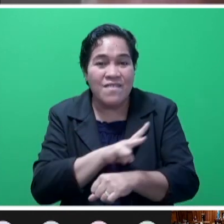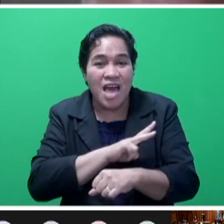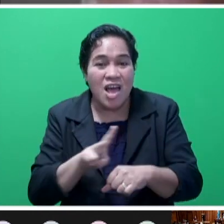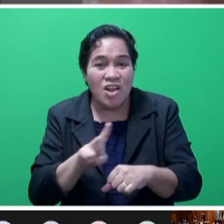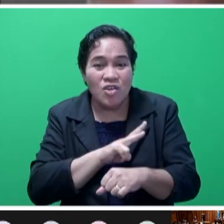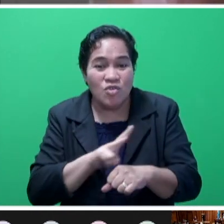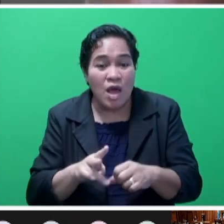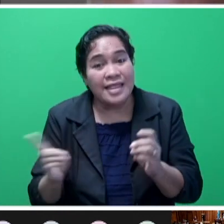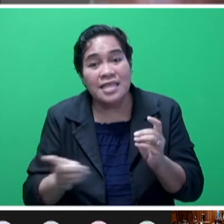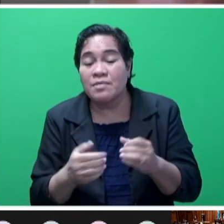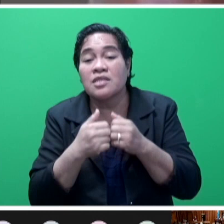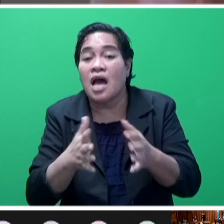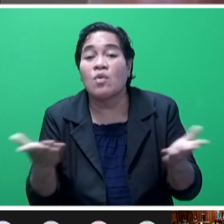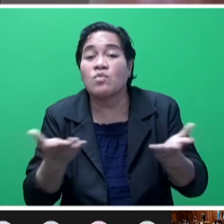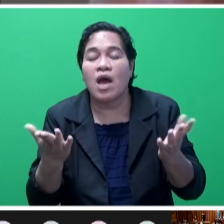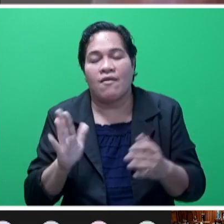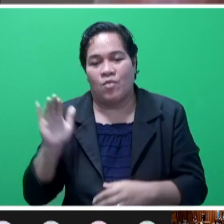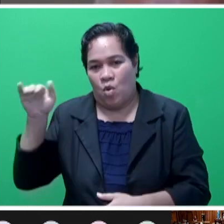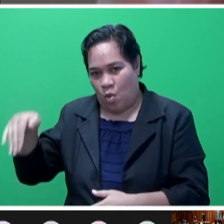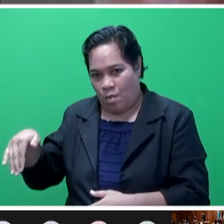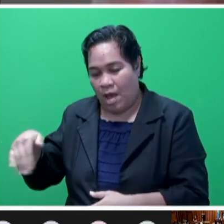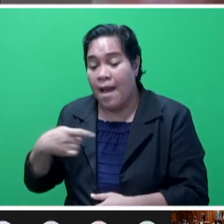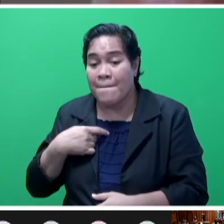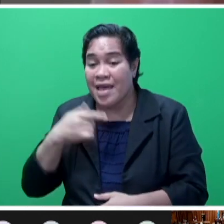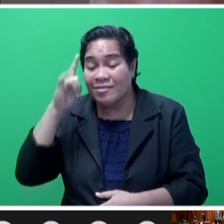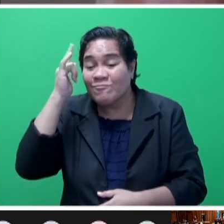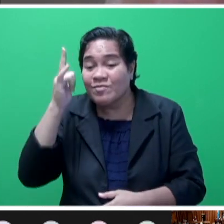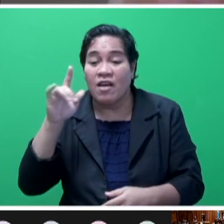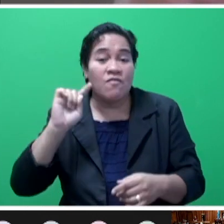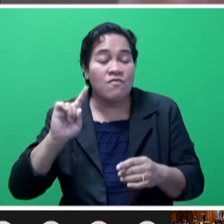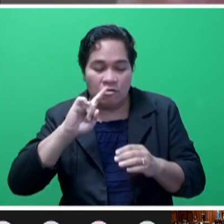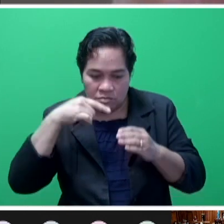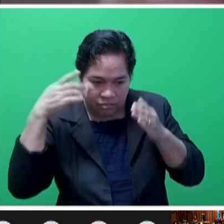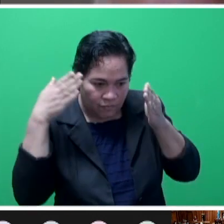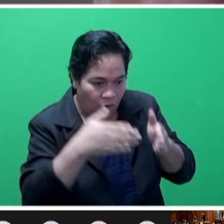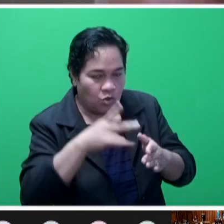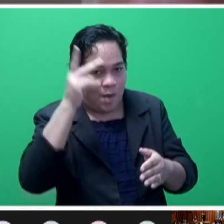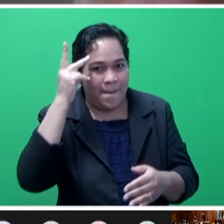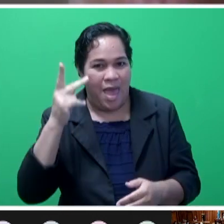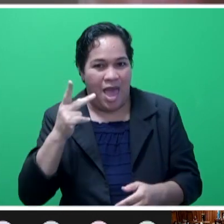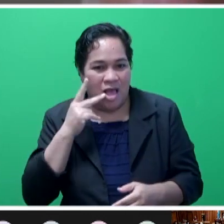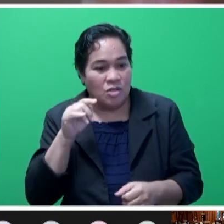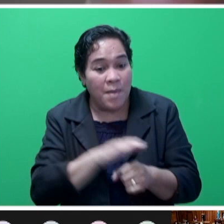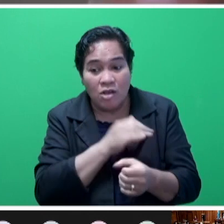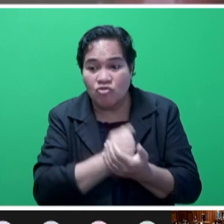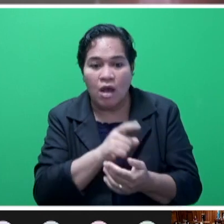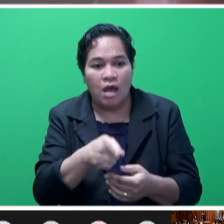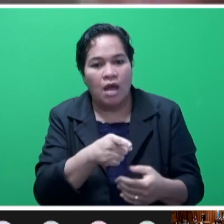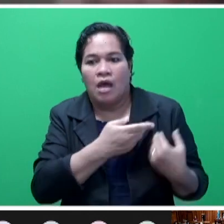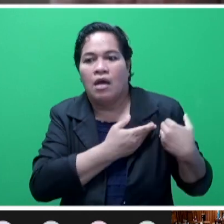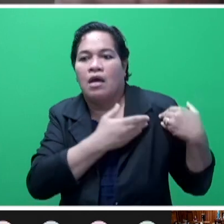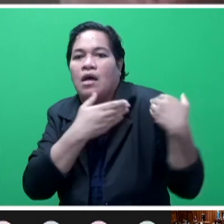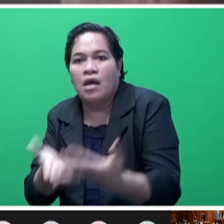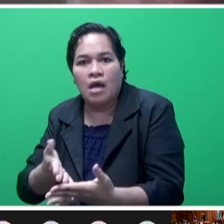from home. So I suggest that we strengthen our parental engagement with our children to ensure that teachers are not burdened with everything.